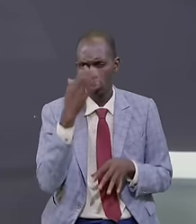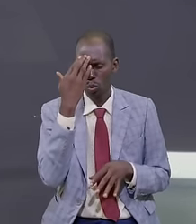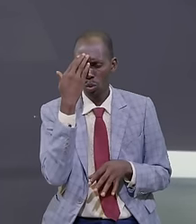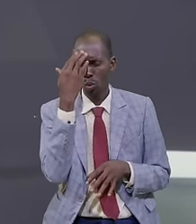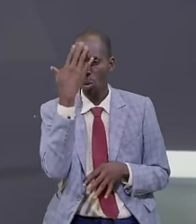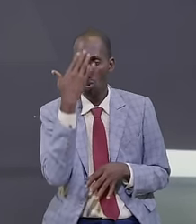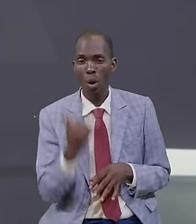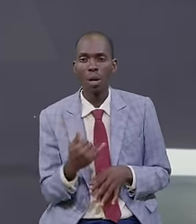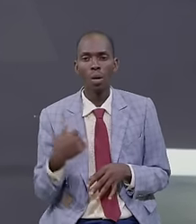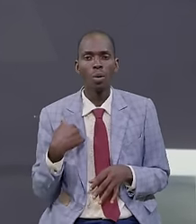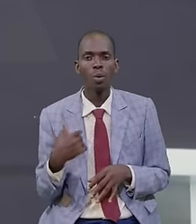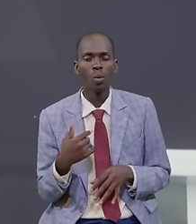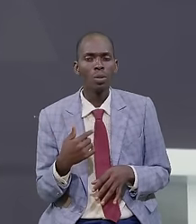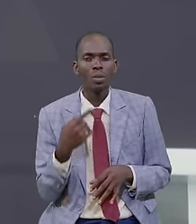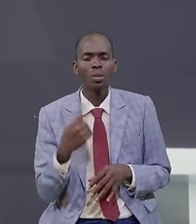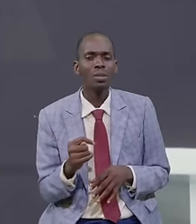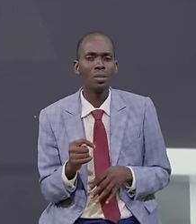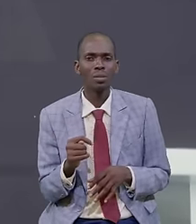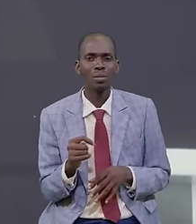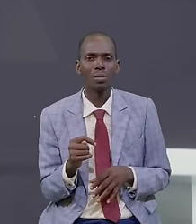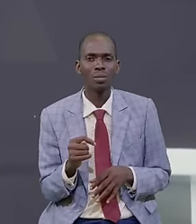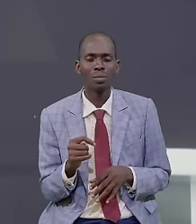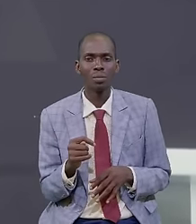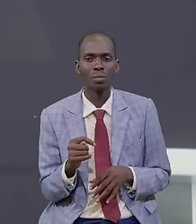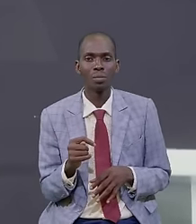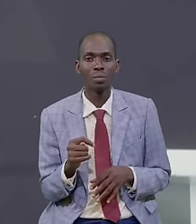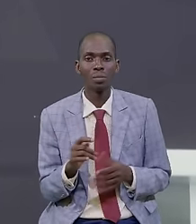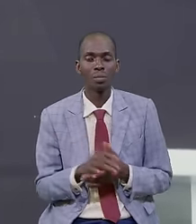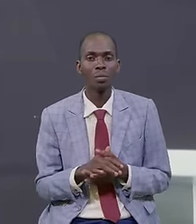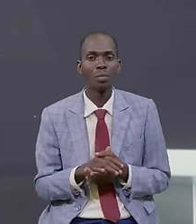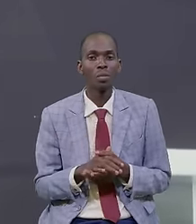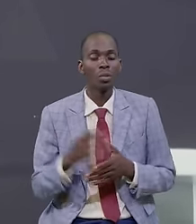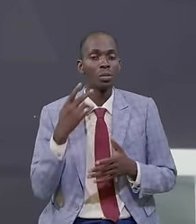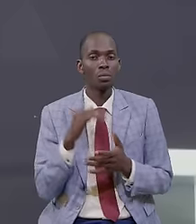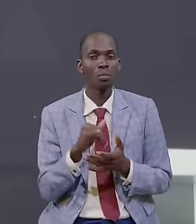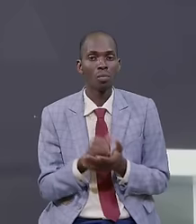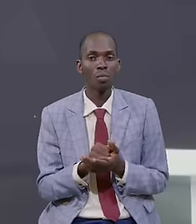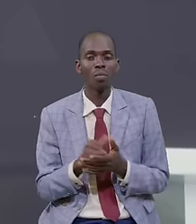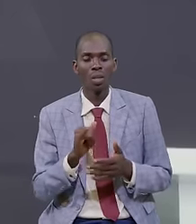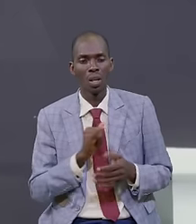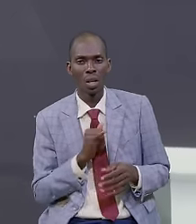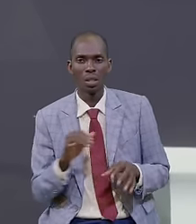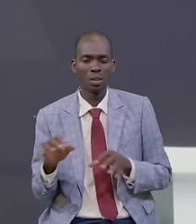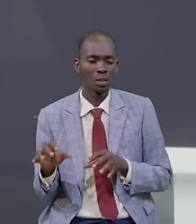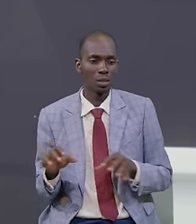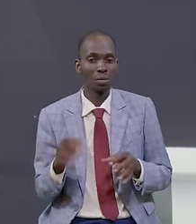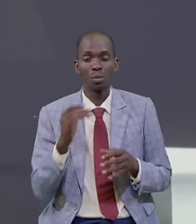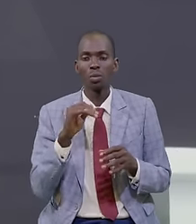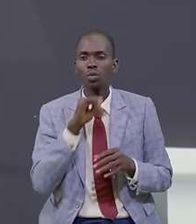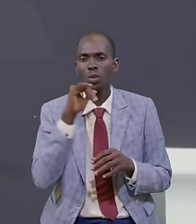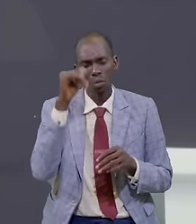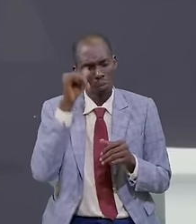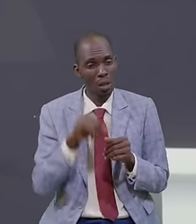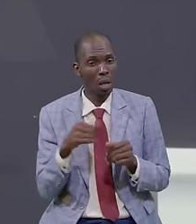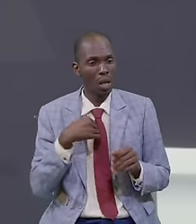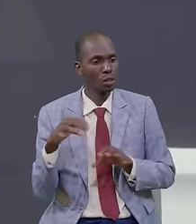of renege and we say, I won't do that anymore. What's the use? I did that good thing. Look at what they have done to me. That's